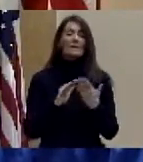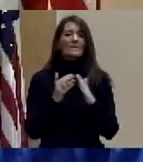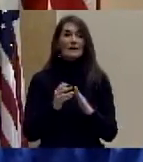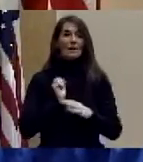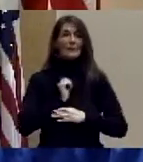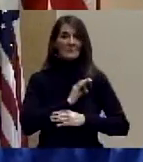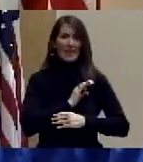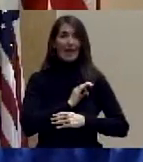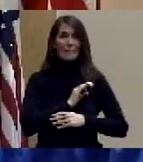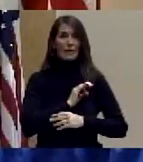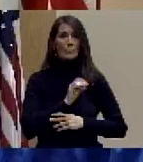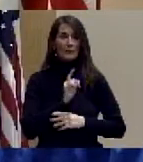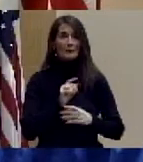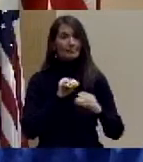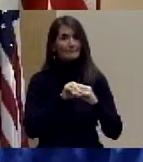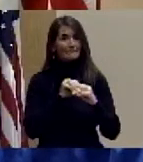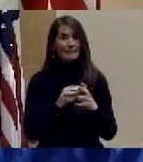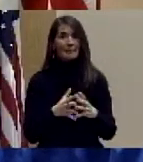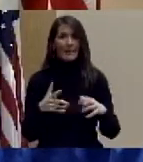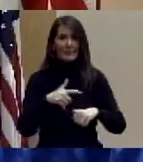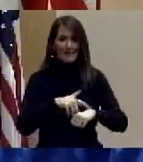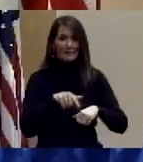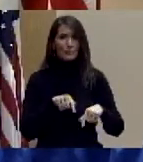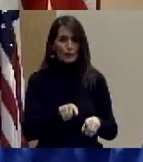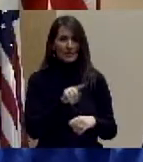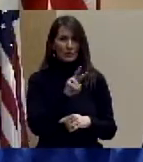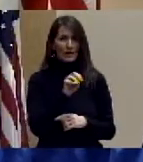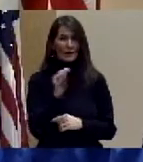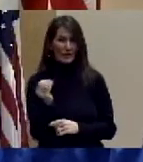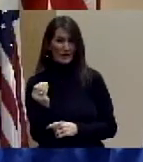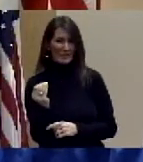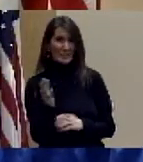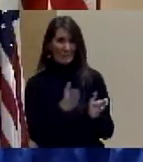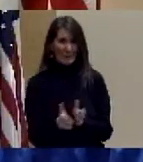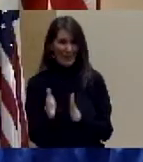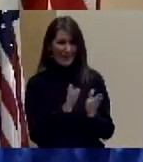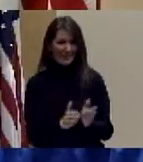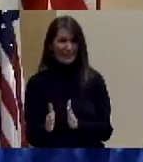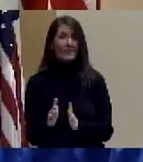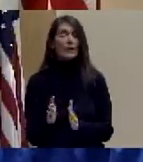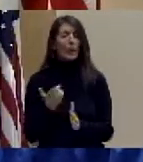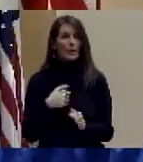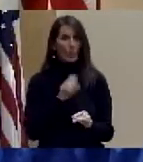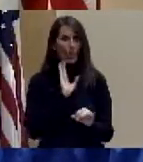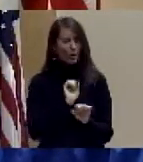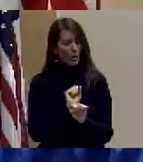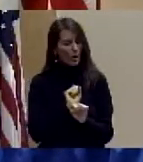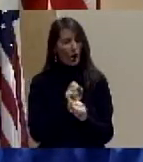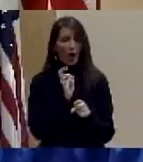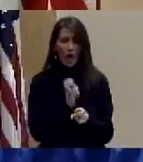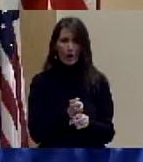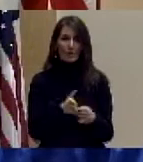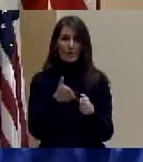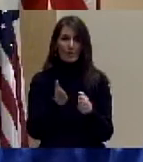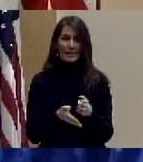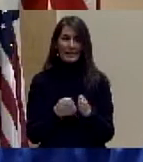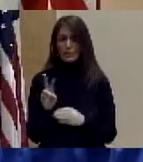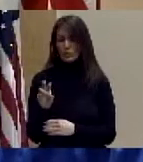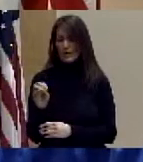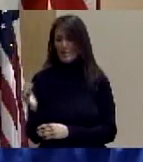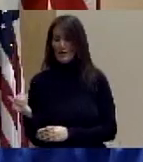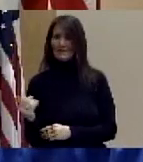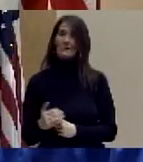invested significant planning time during 2014, and one which we will work hard to complete in